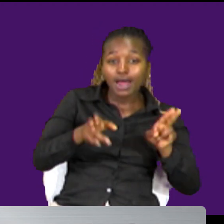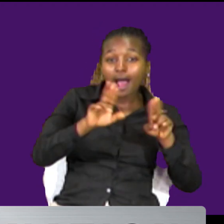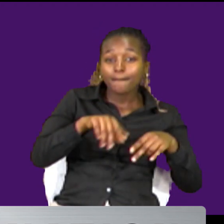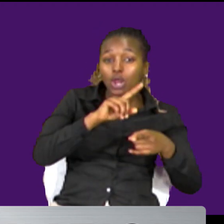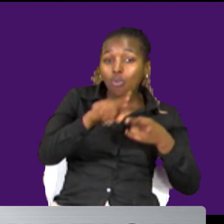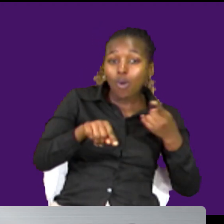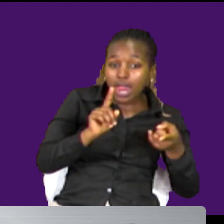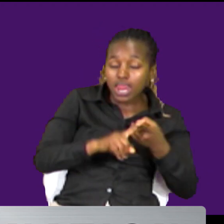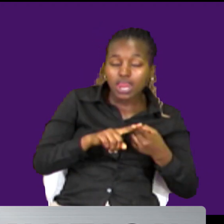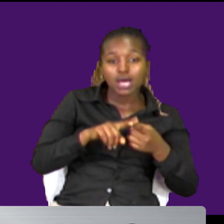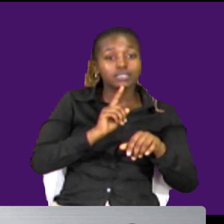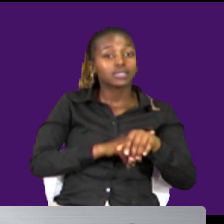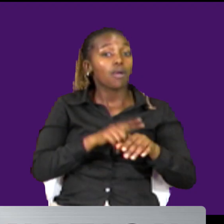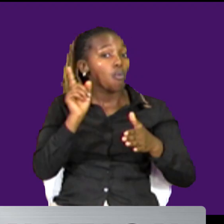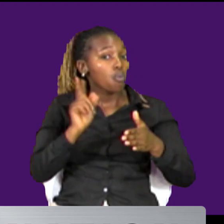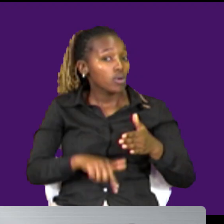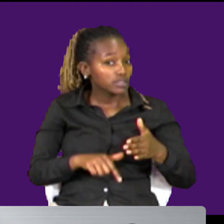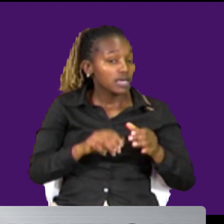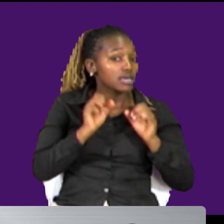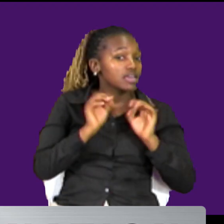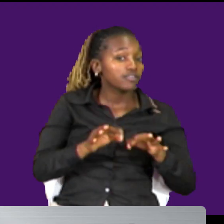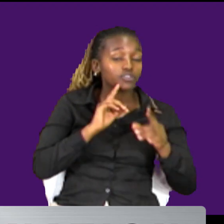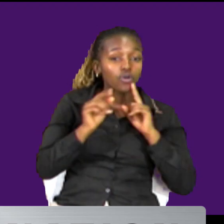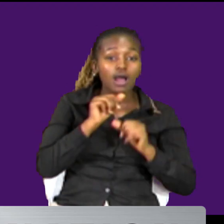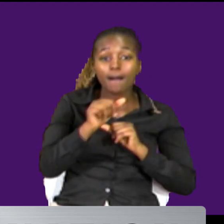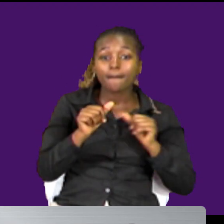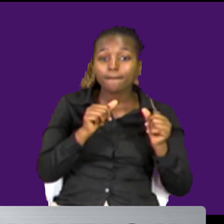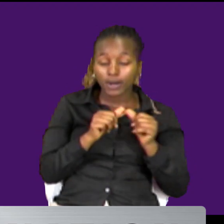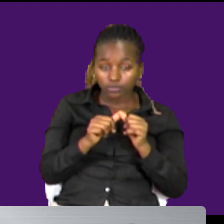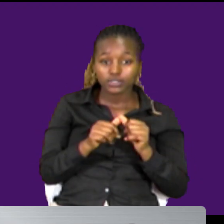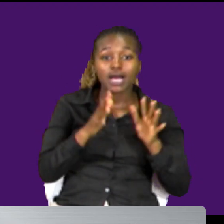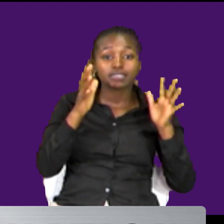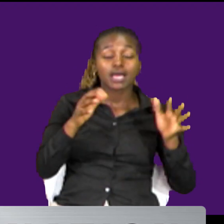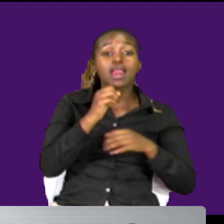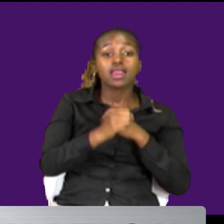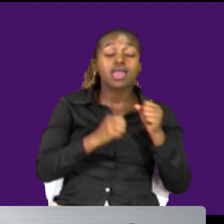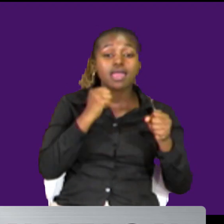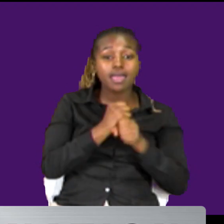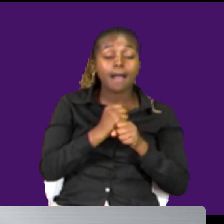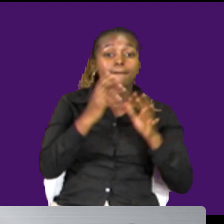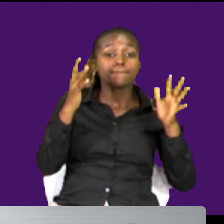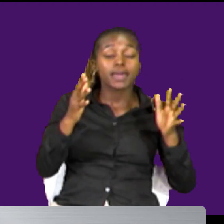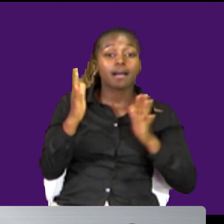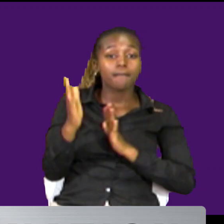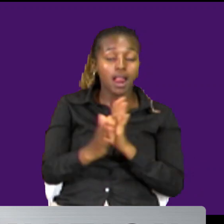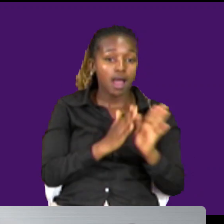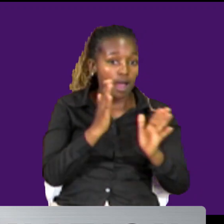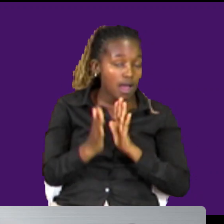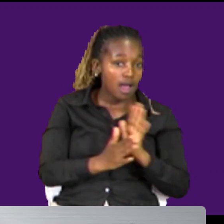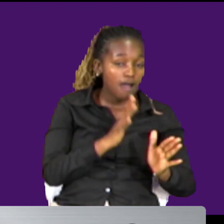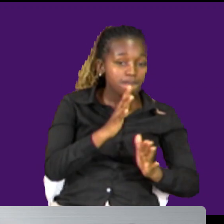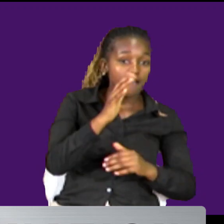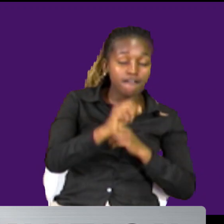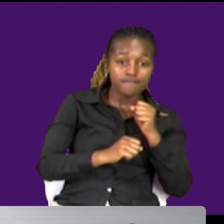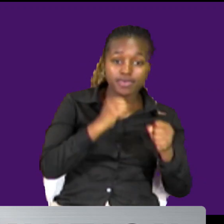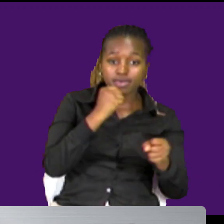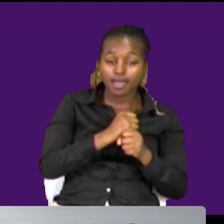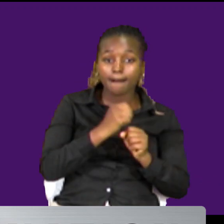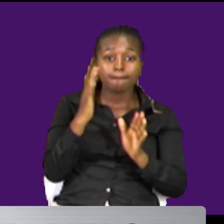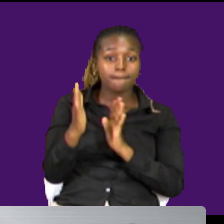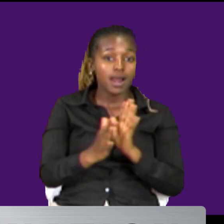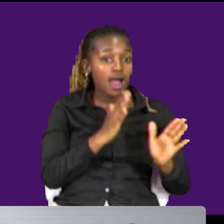Right. So we spoke about the plans. I said we have a 10 mega plan, a 5 plan, a 5-year plan,